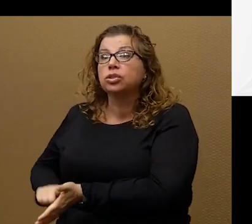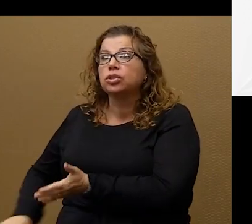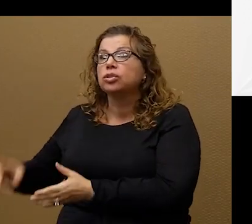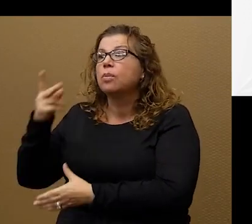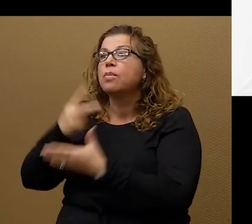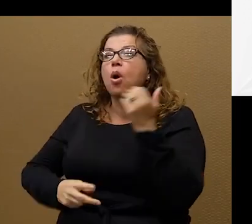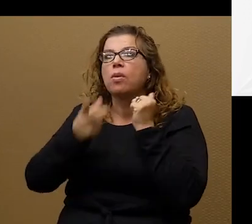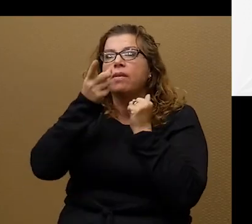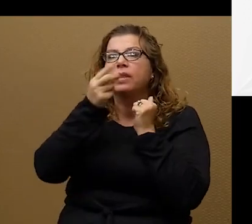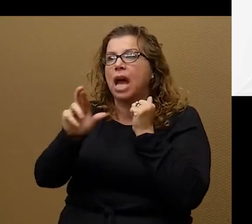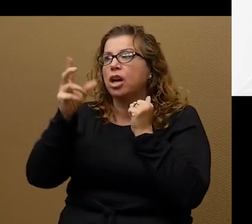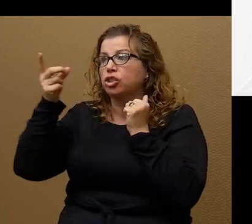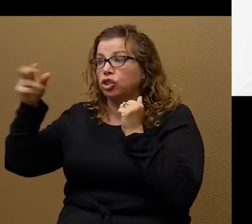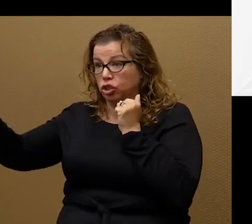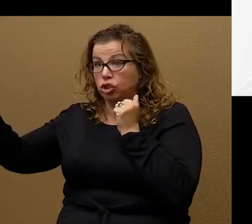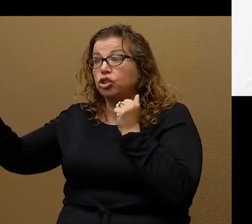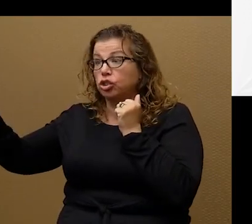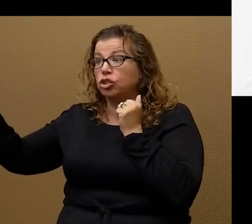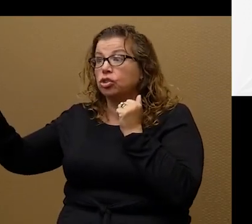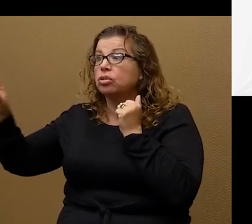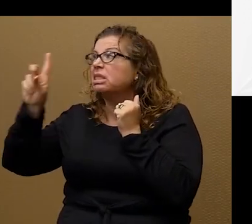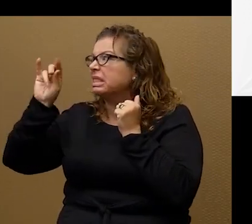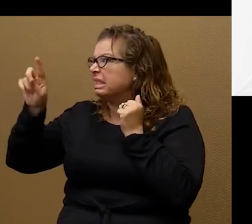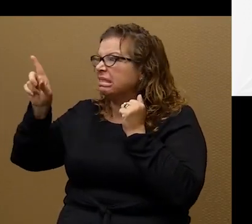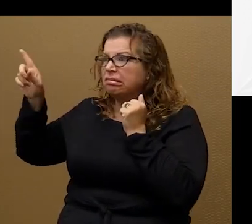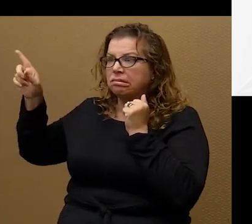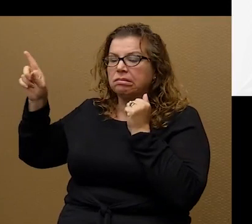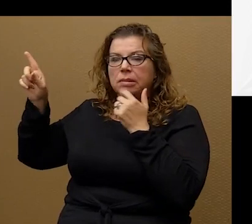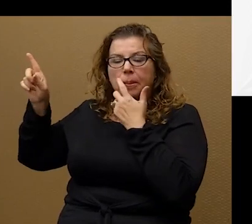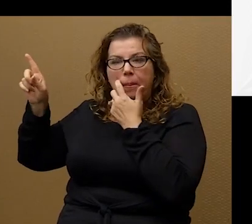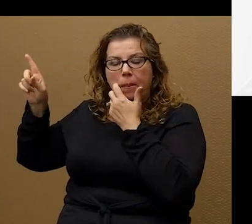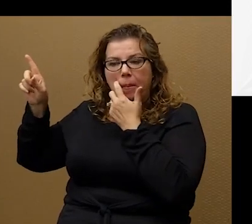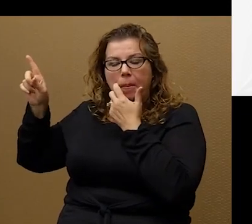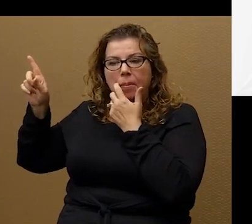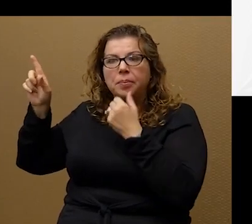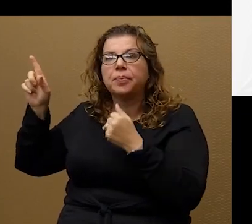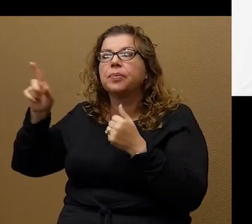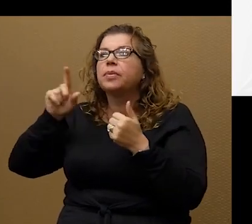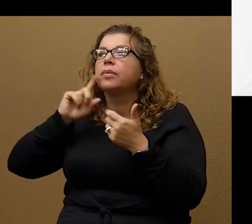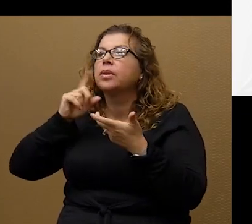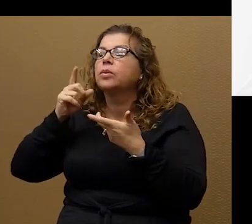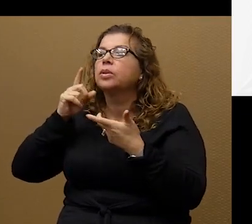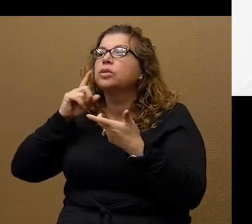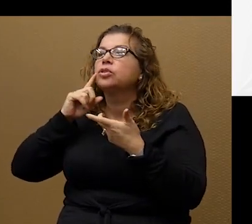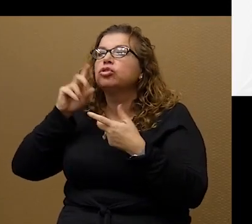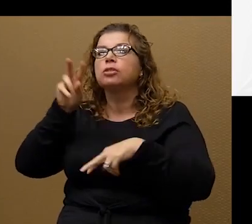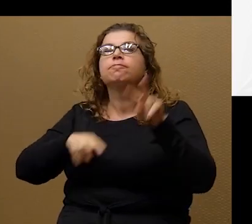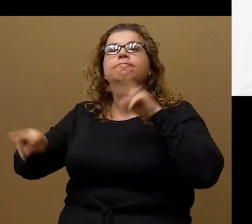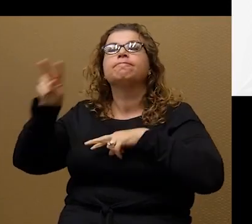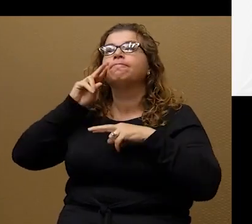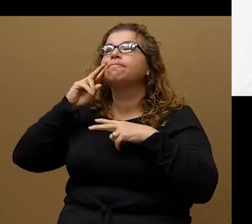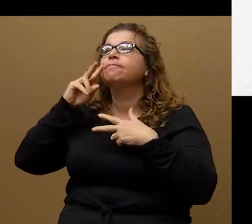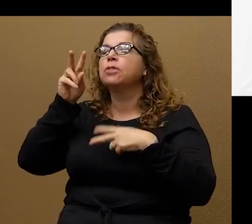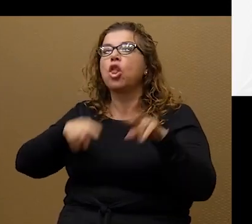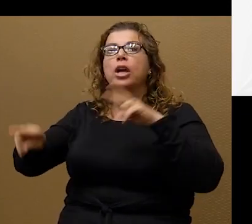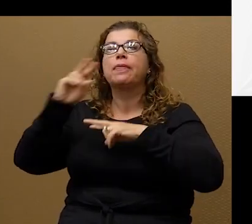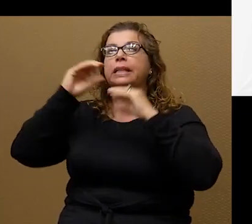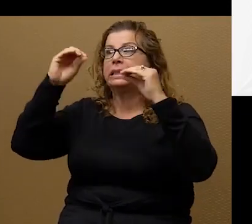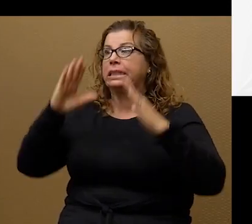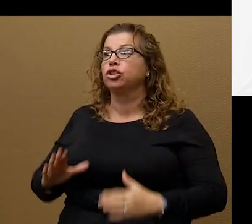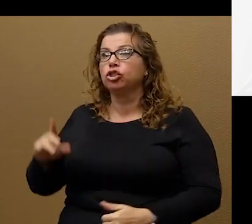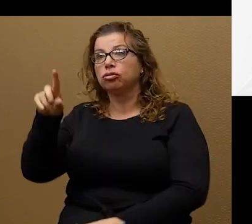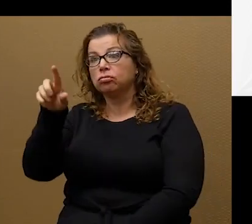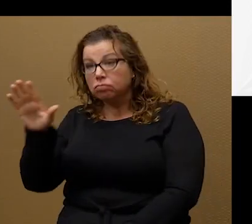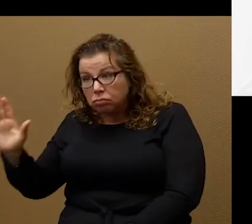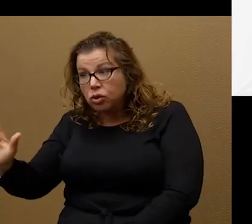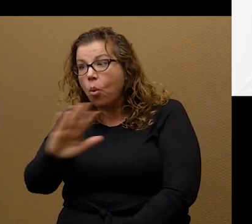Dr. Jones-Bach did. And it was just looking at you guys in the field and your knowledge